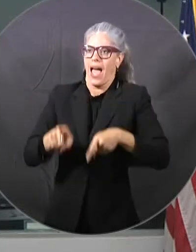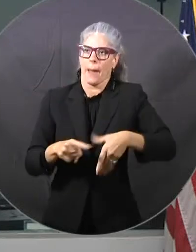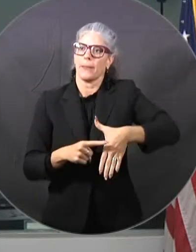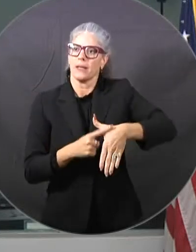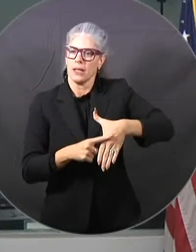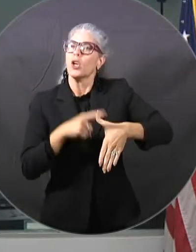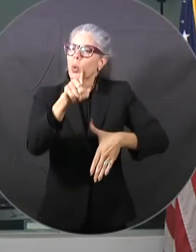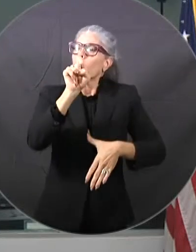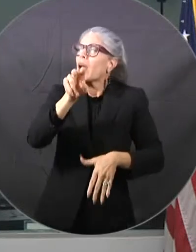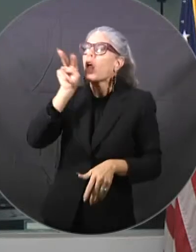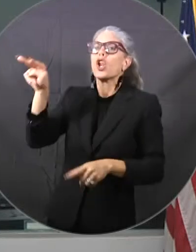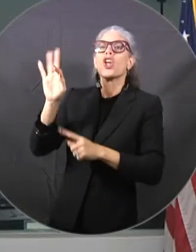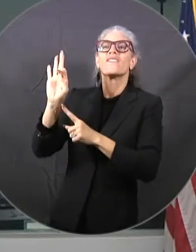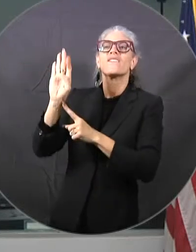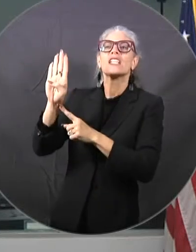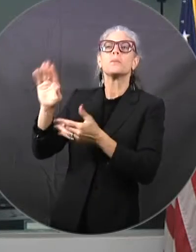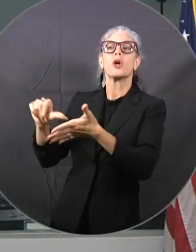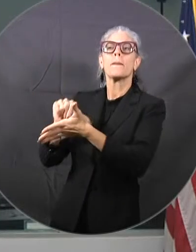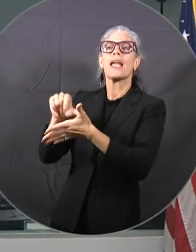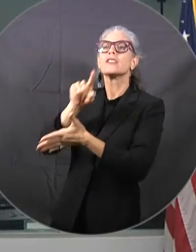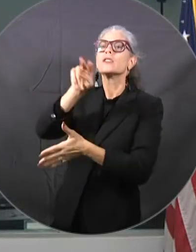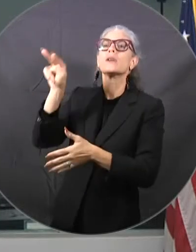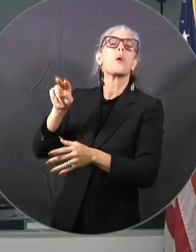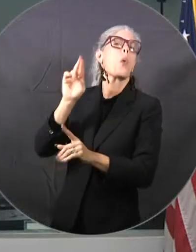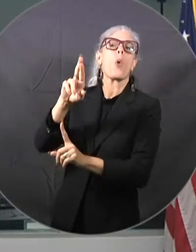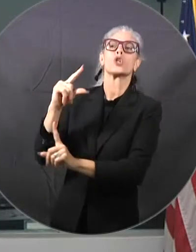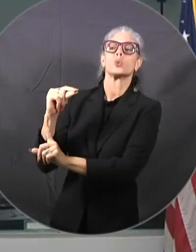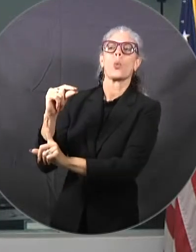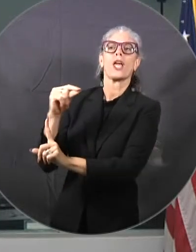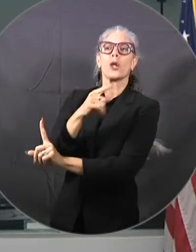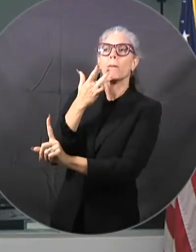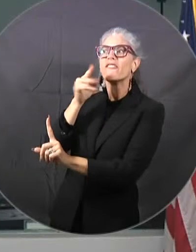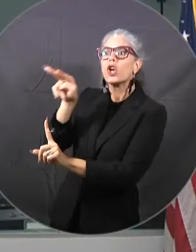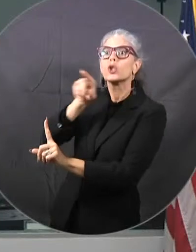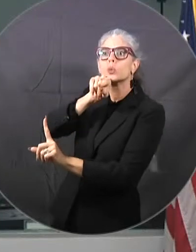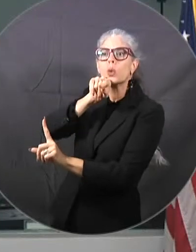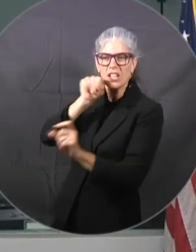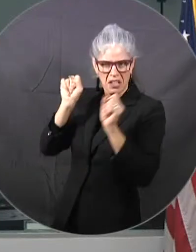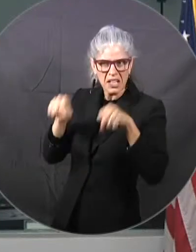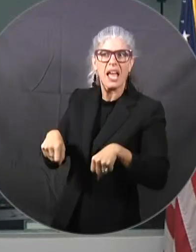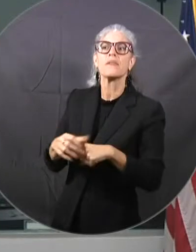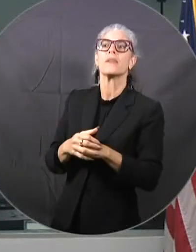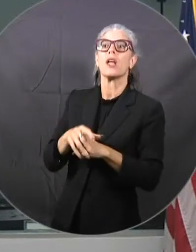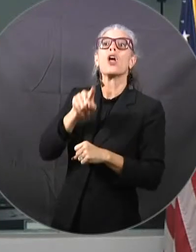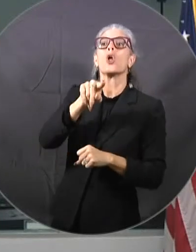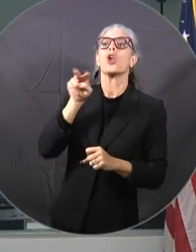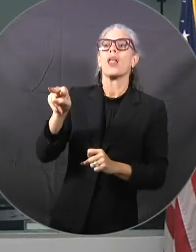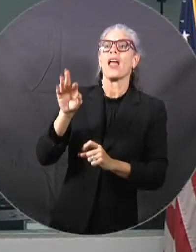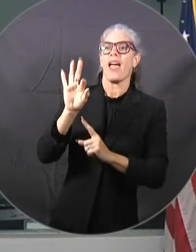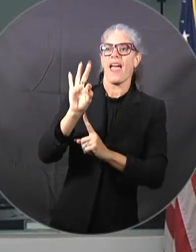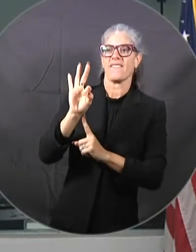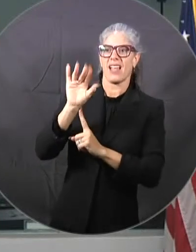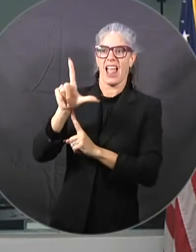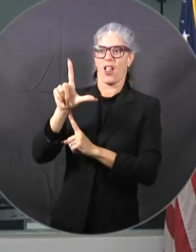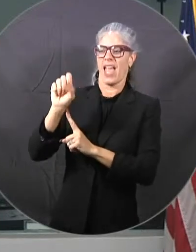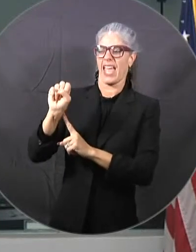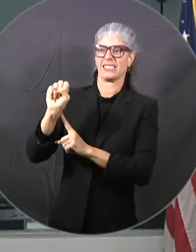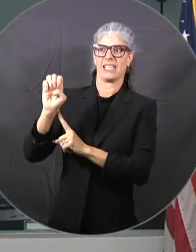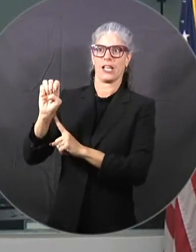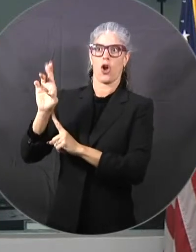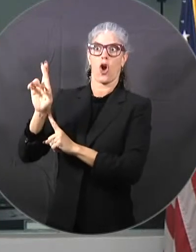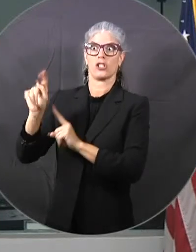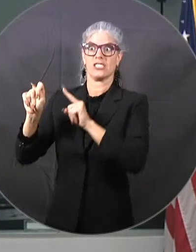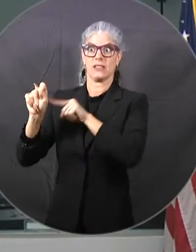our Twitter page at FLSERT. We encourage you to go look at what storm surge actually does and actually